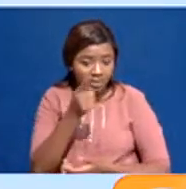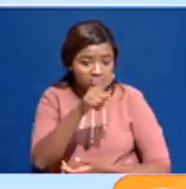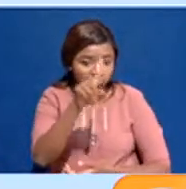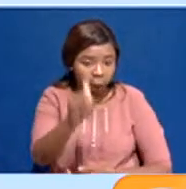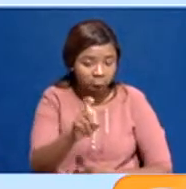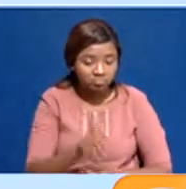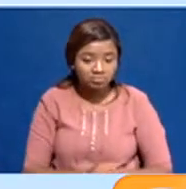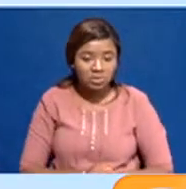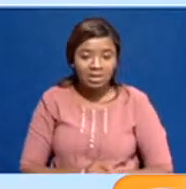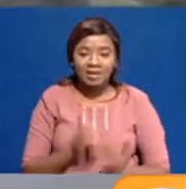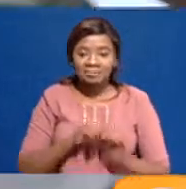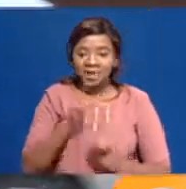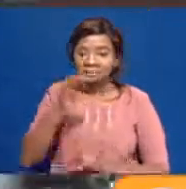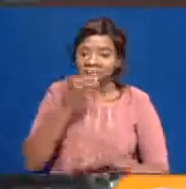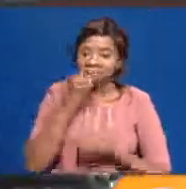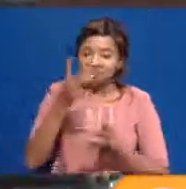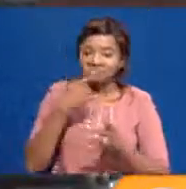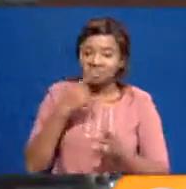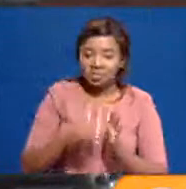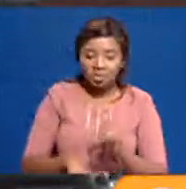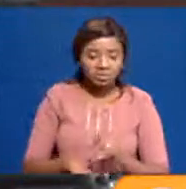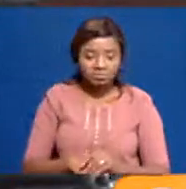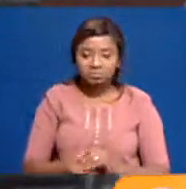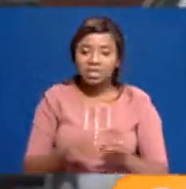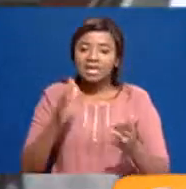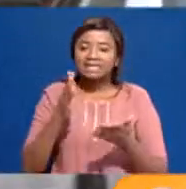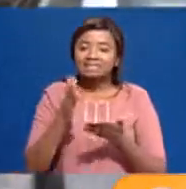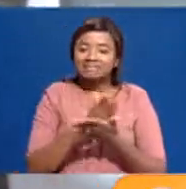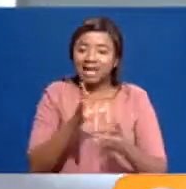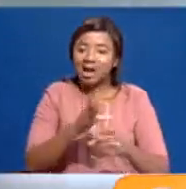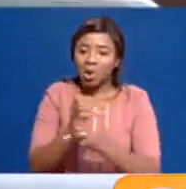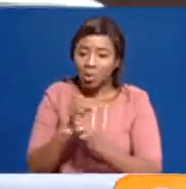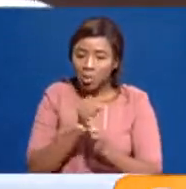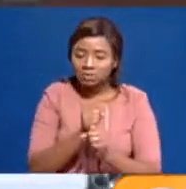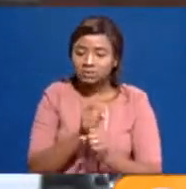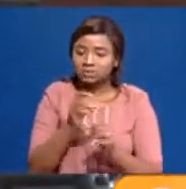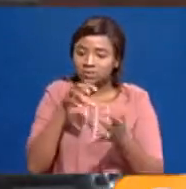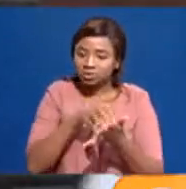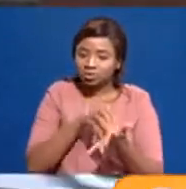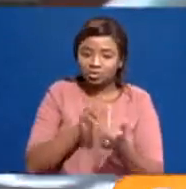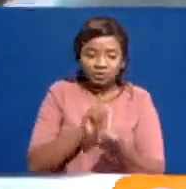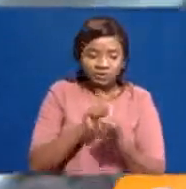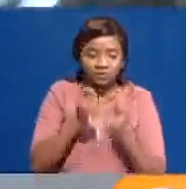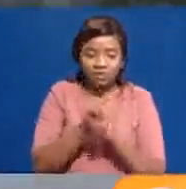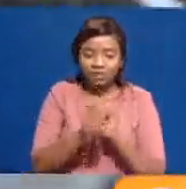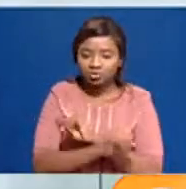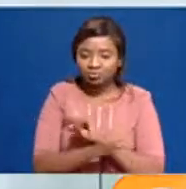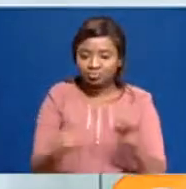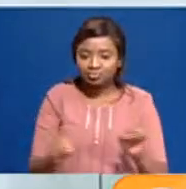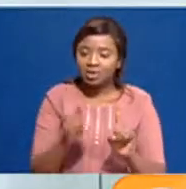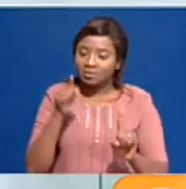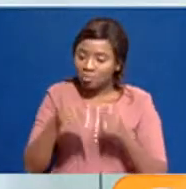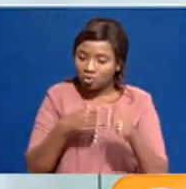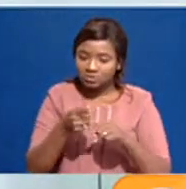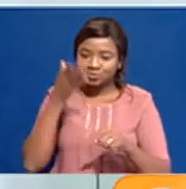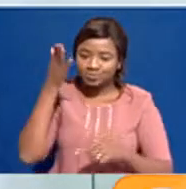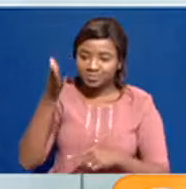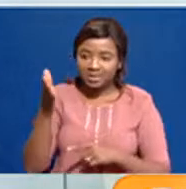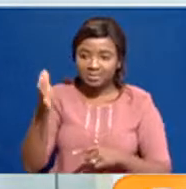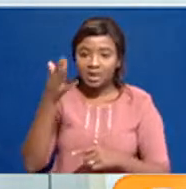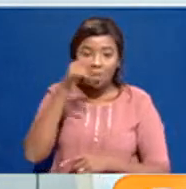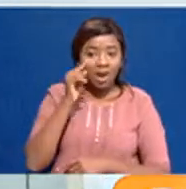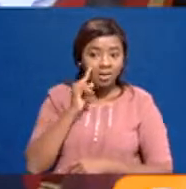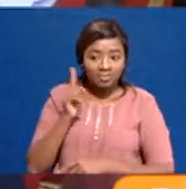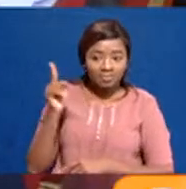investigation? Yatani told the Joint Committee that the shareholding status has not been changed at the state law office since the Telkom